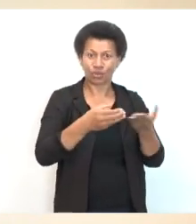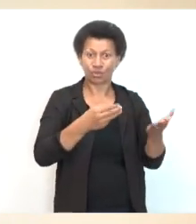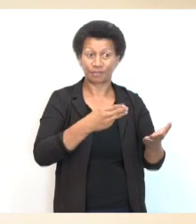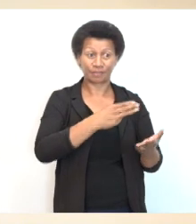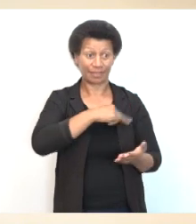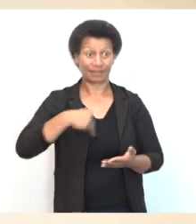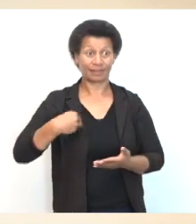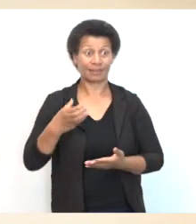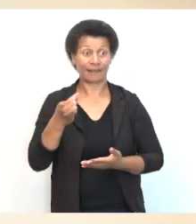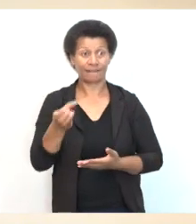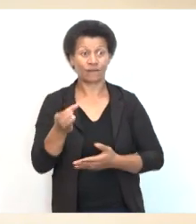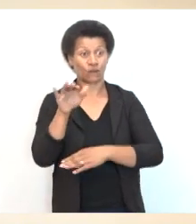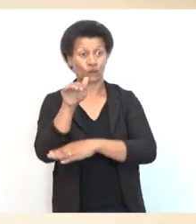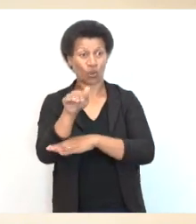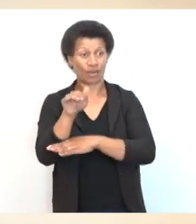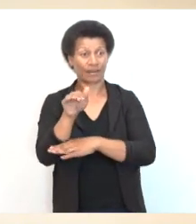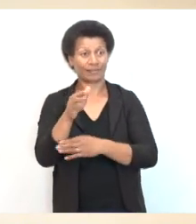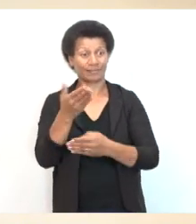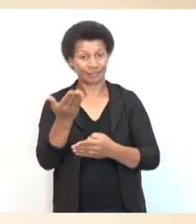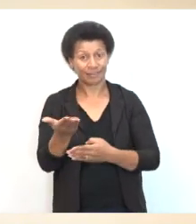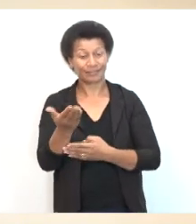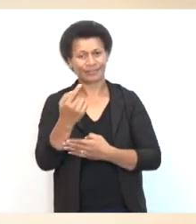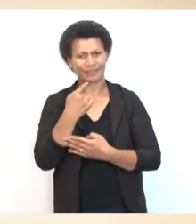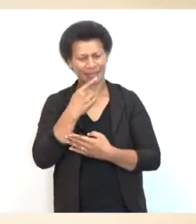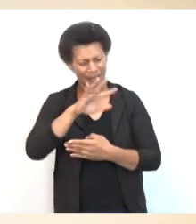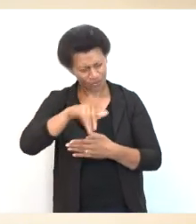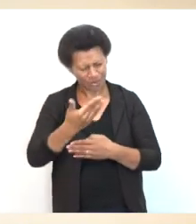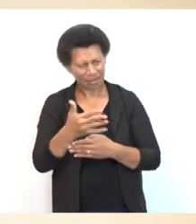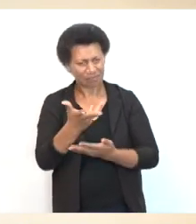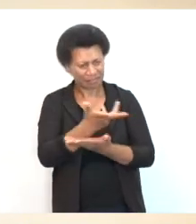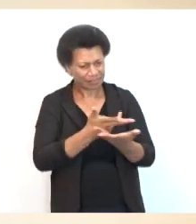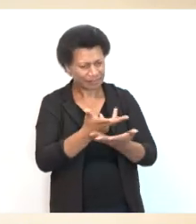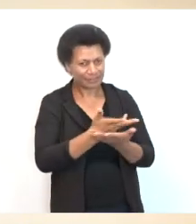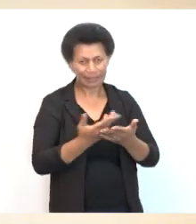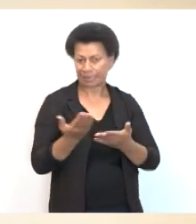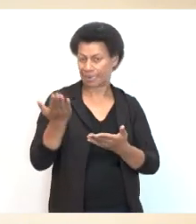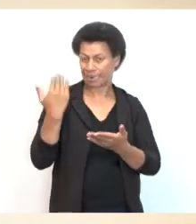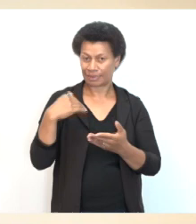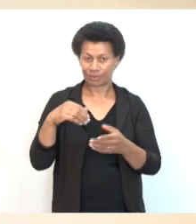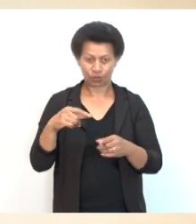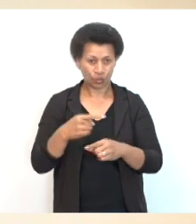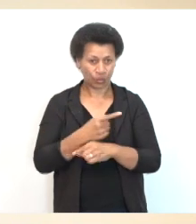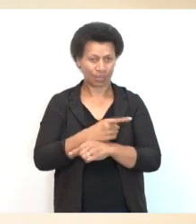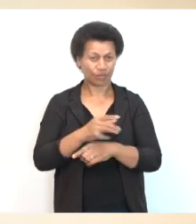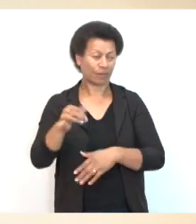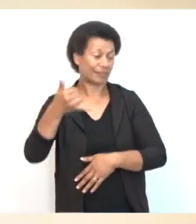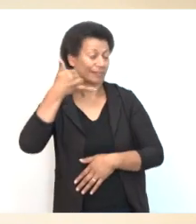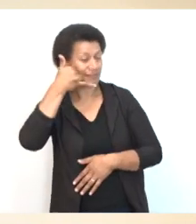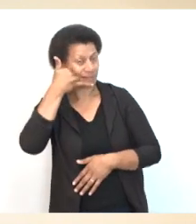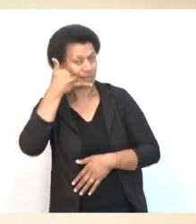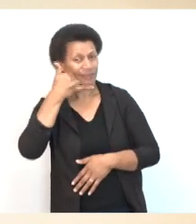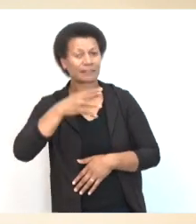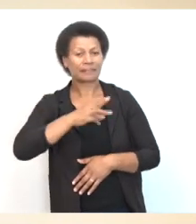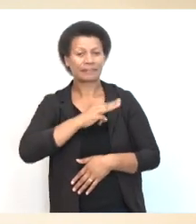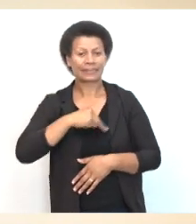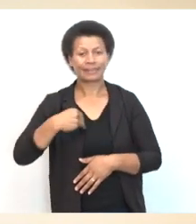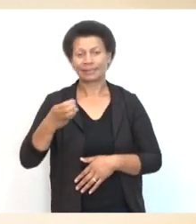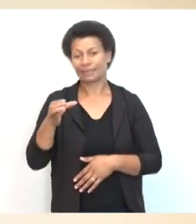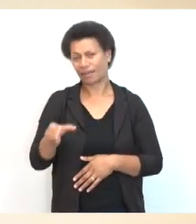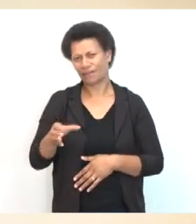years to come. What kind of relationship does your government have with the members, the actual members of parliament from the other side of the House?